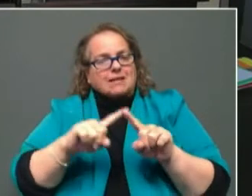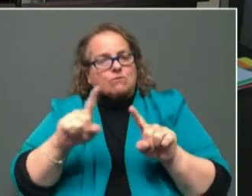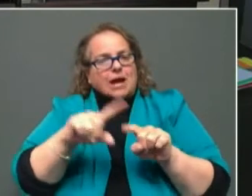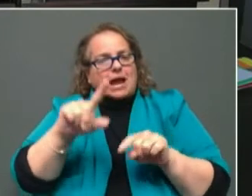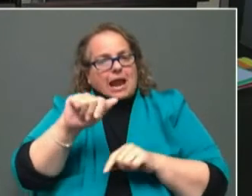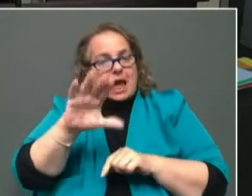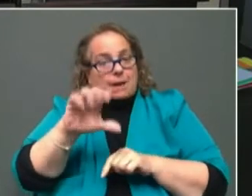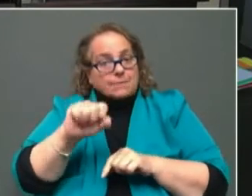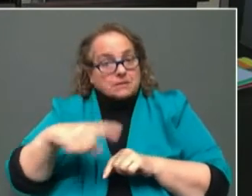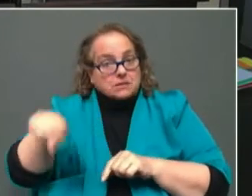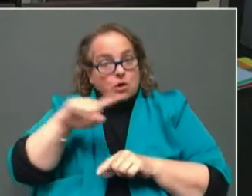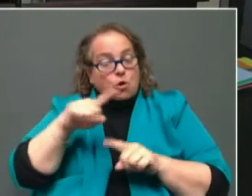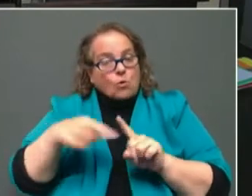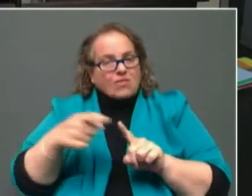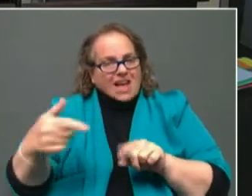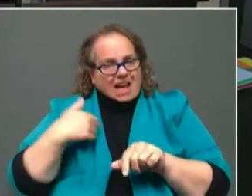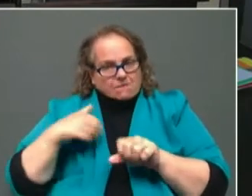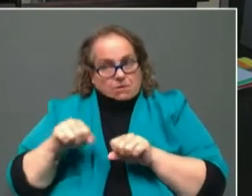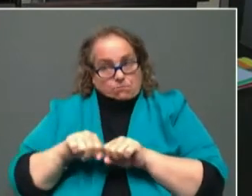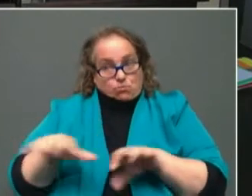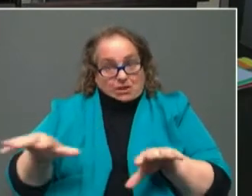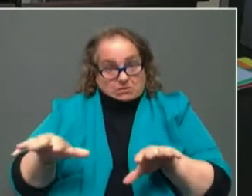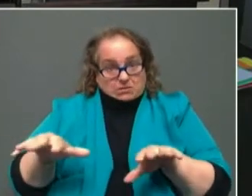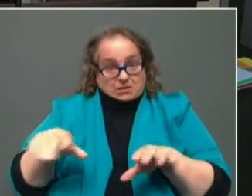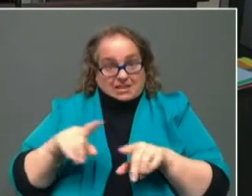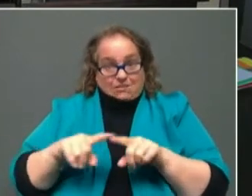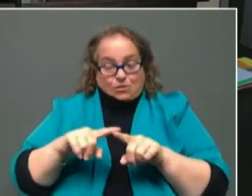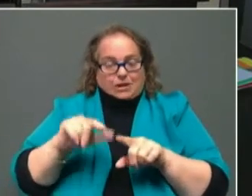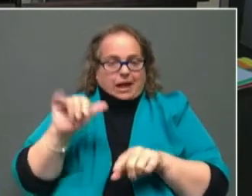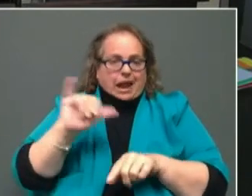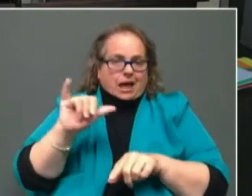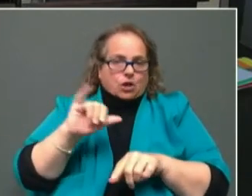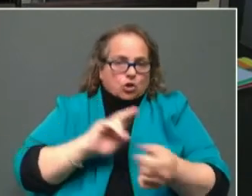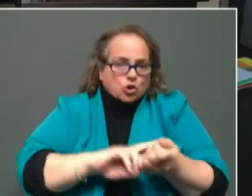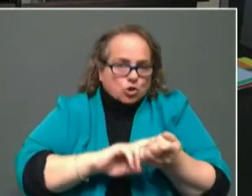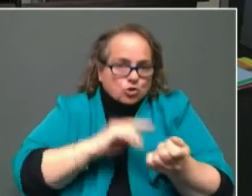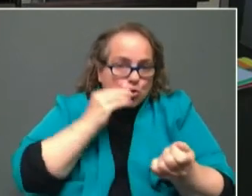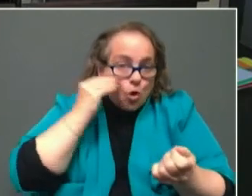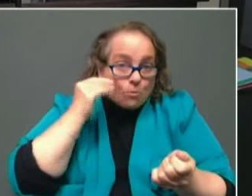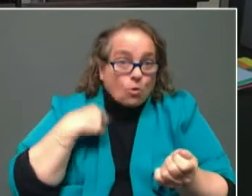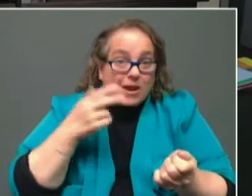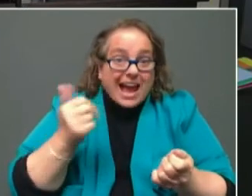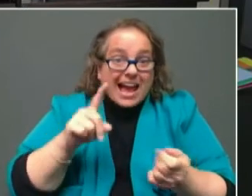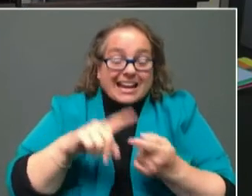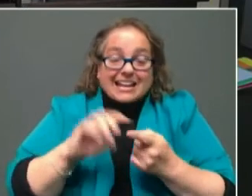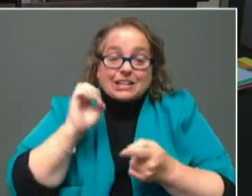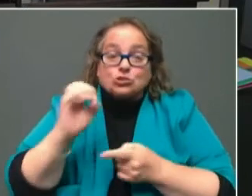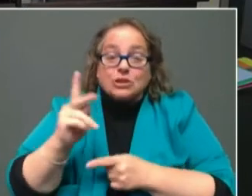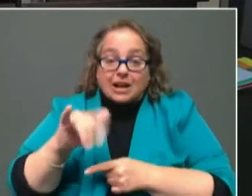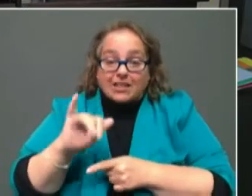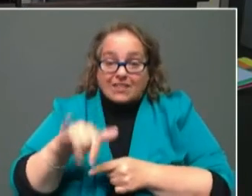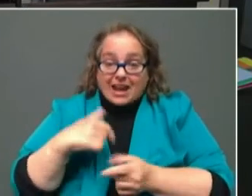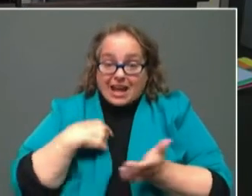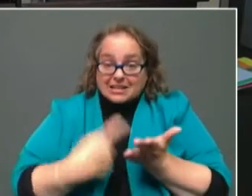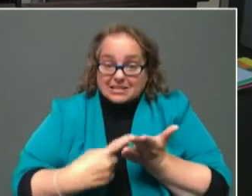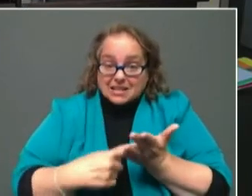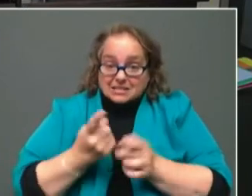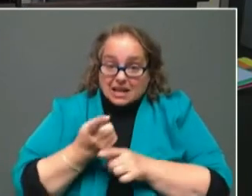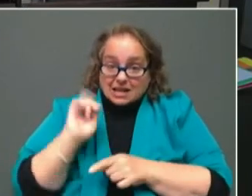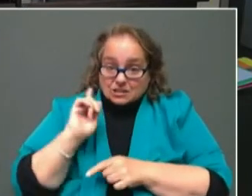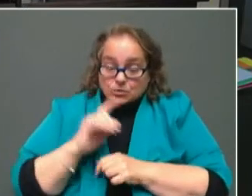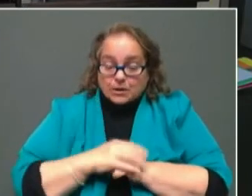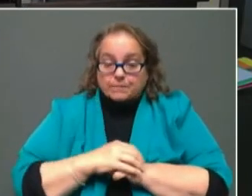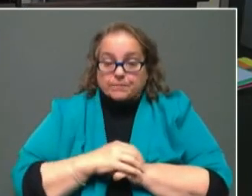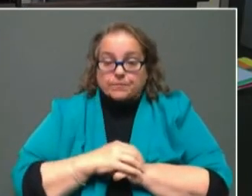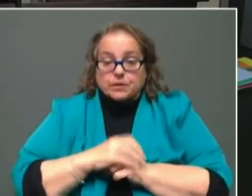have outbreaks in certain settings, like the nursing home outbreak we had in Eastern Kentucky that I talked about last week. So what I want to